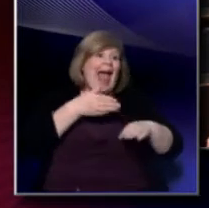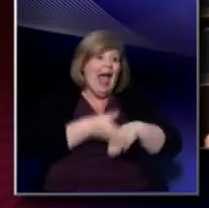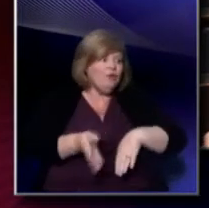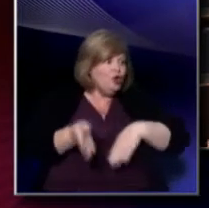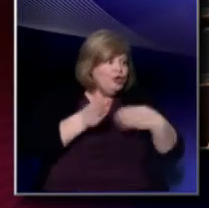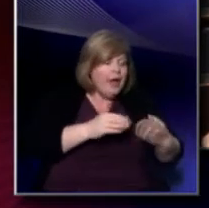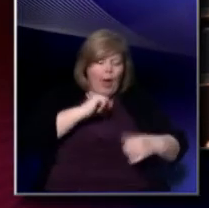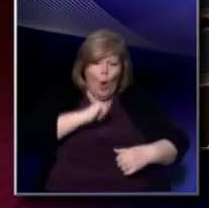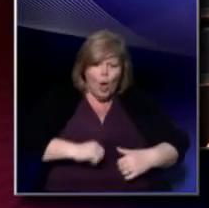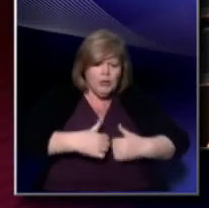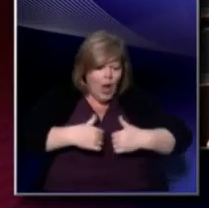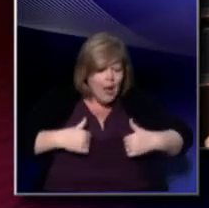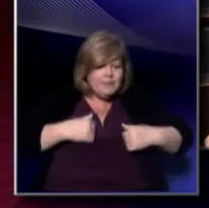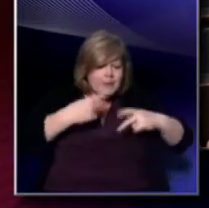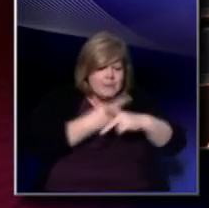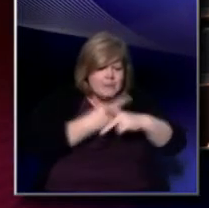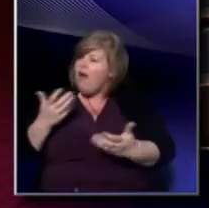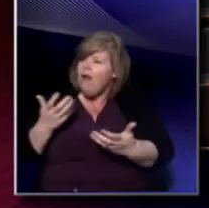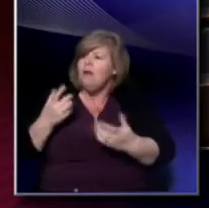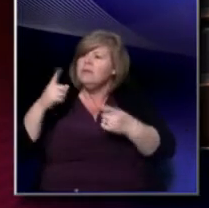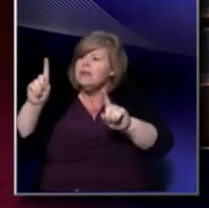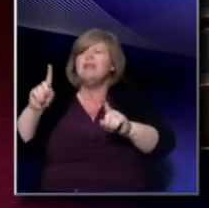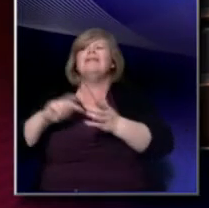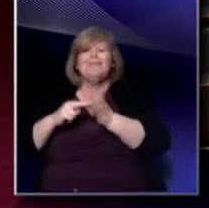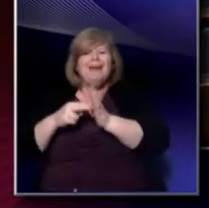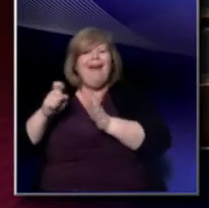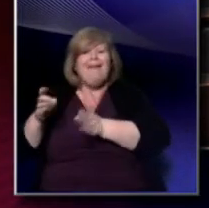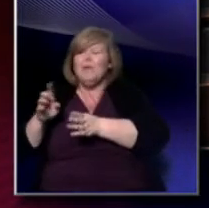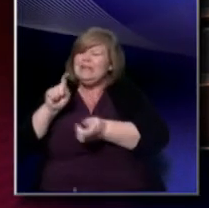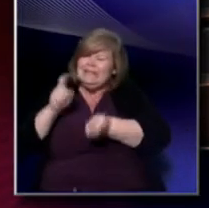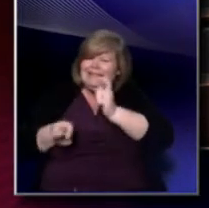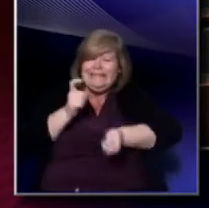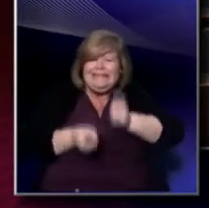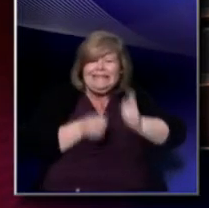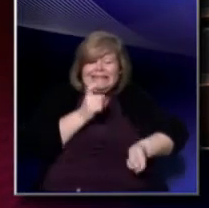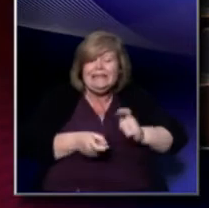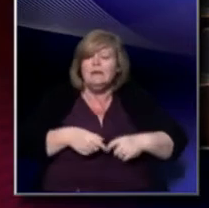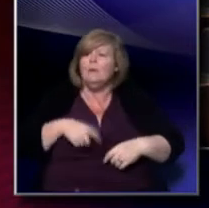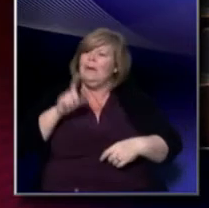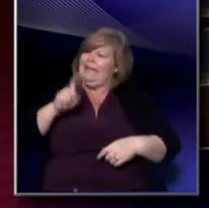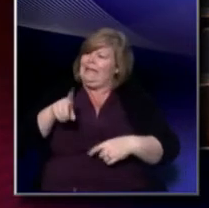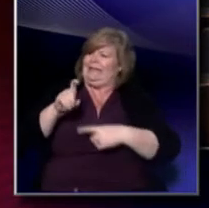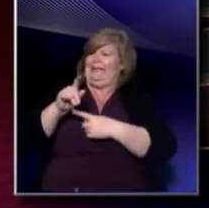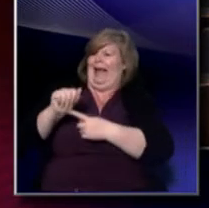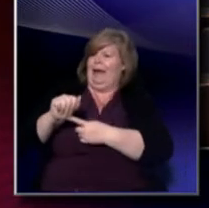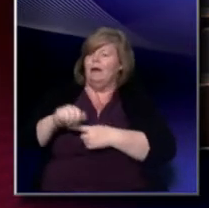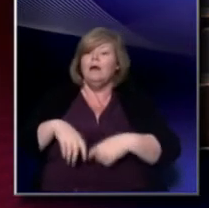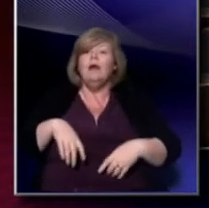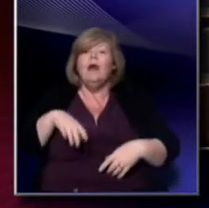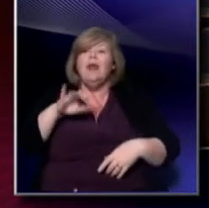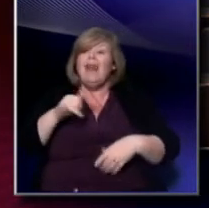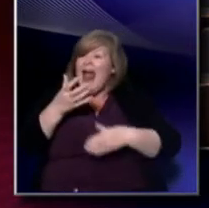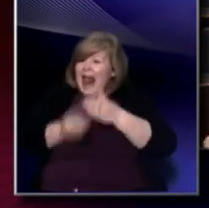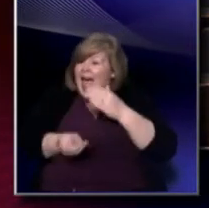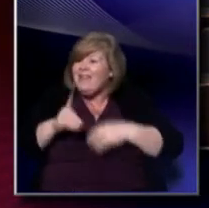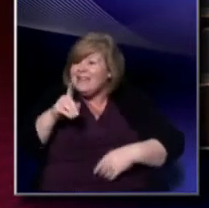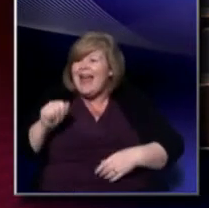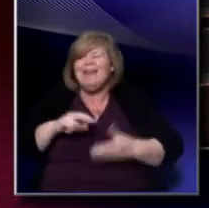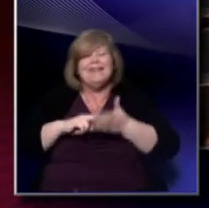seeing, you know, what happened. And we can't have data here. That lack of data also hurts our IEP teams in us